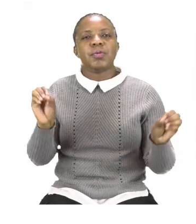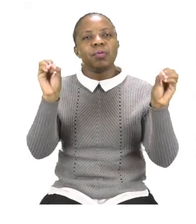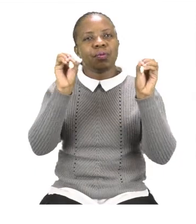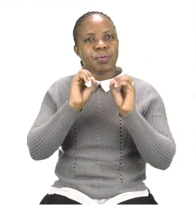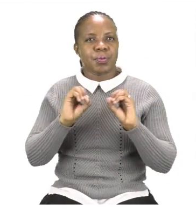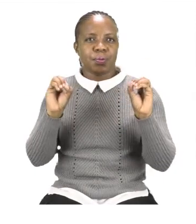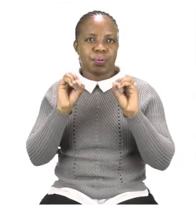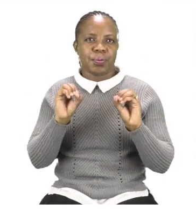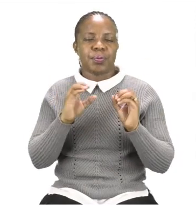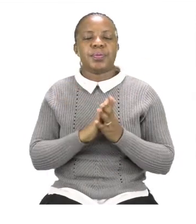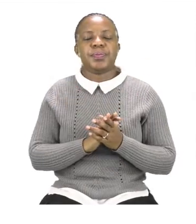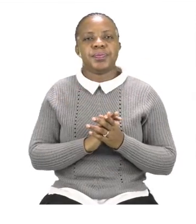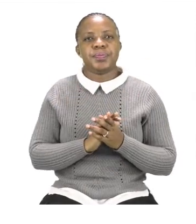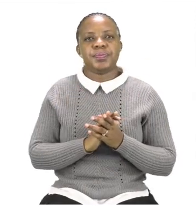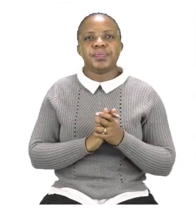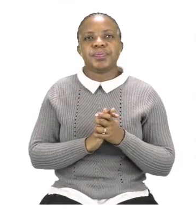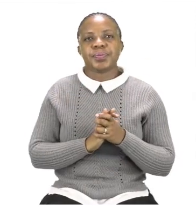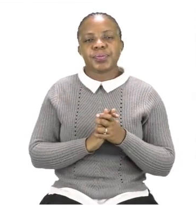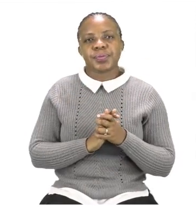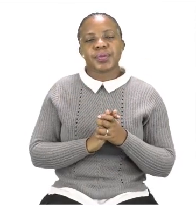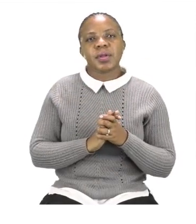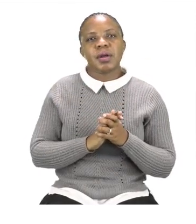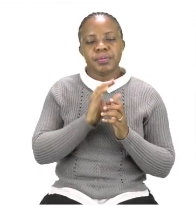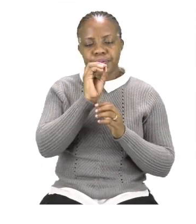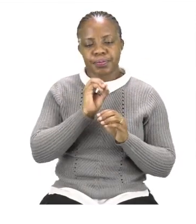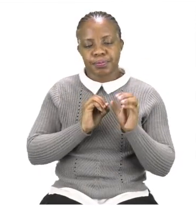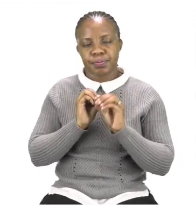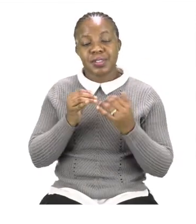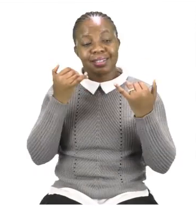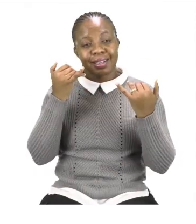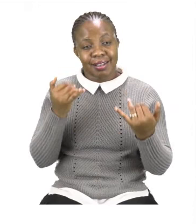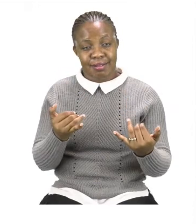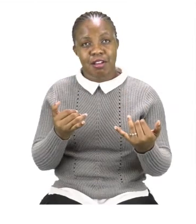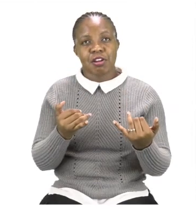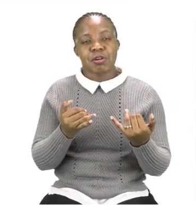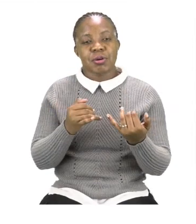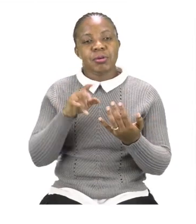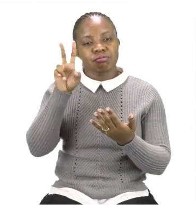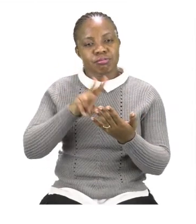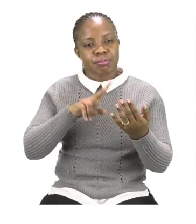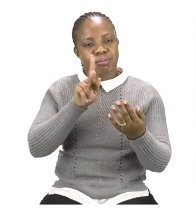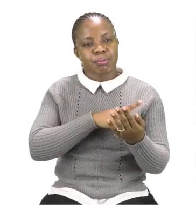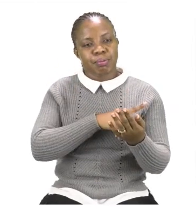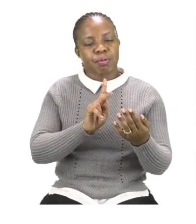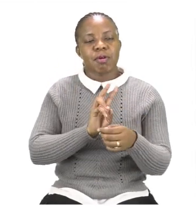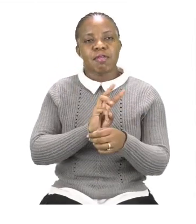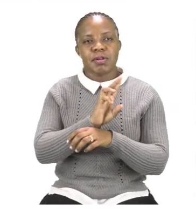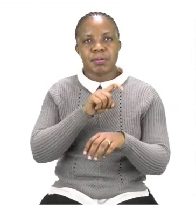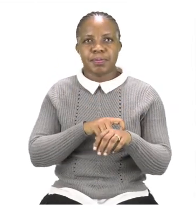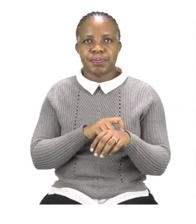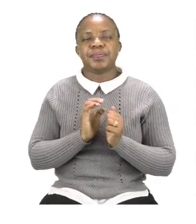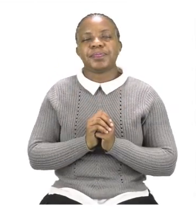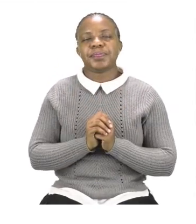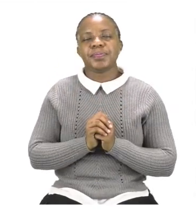recite the poem a third time, and it'll be your job to answer the questions. The title